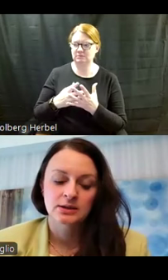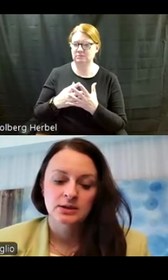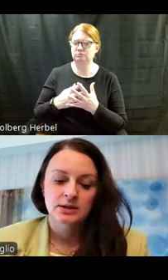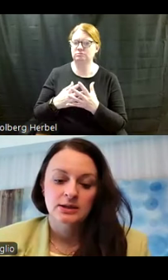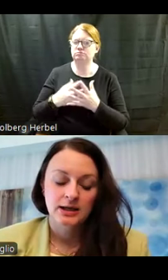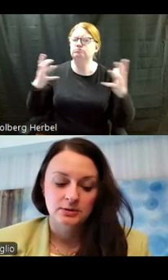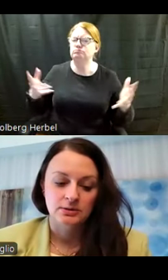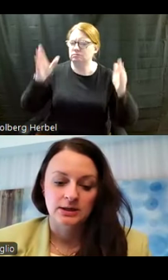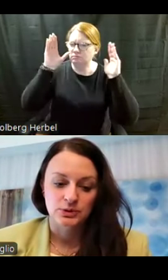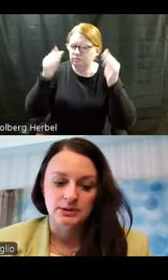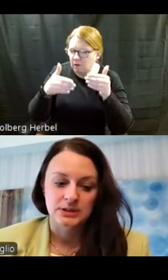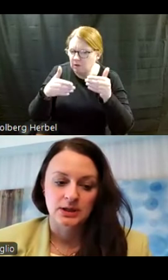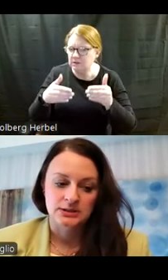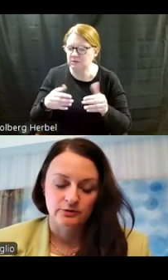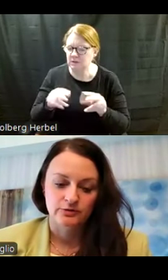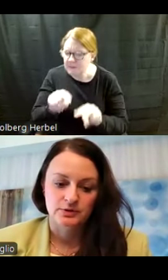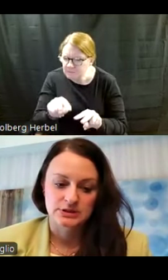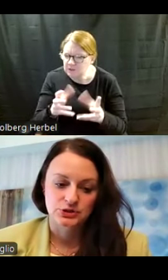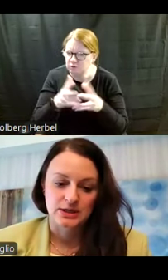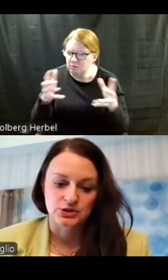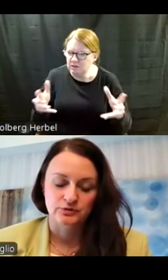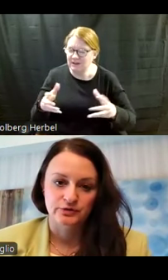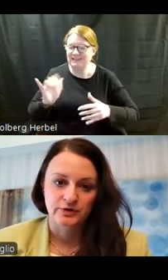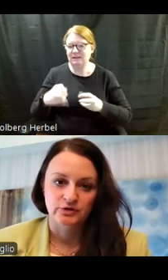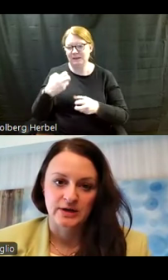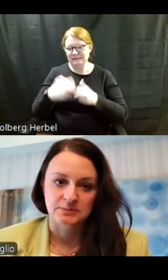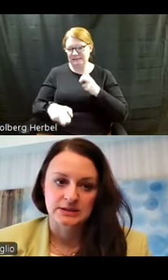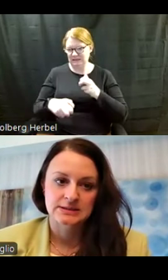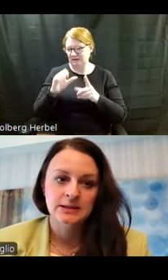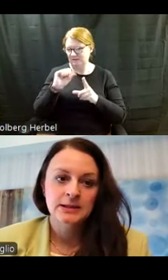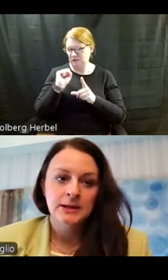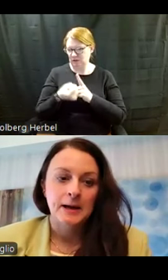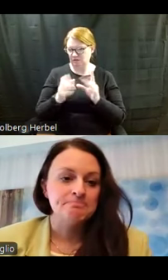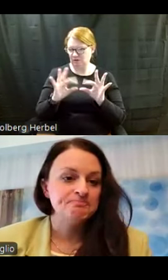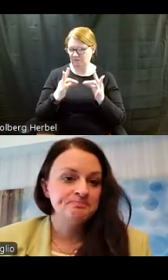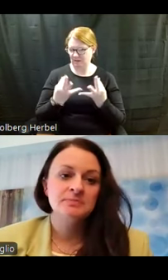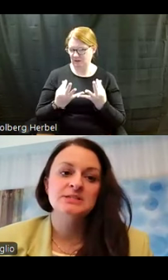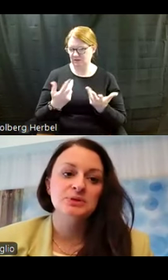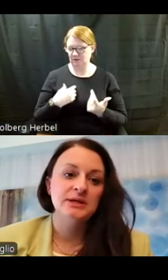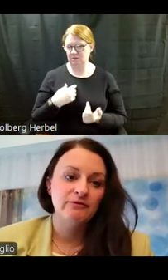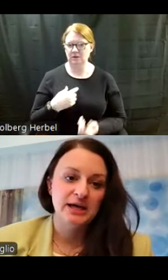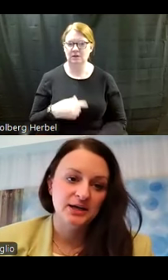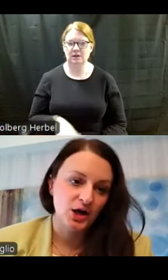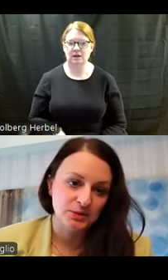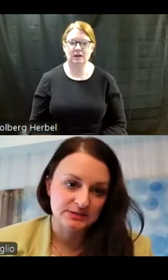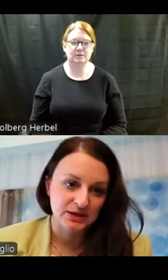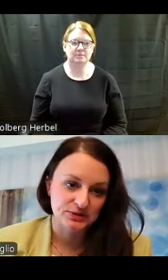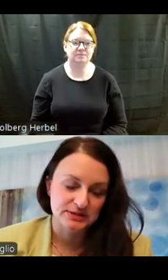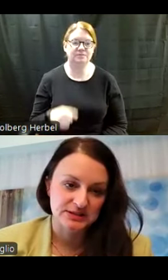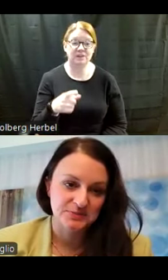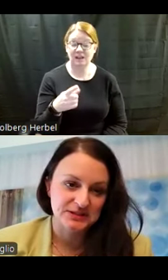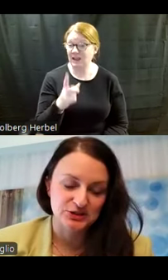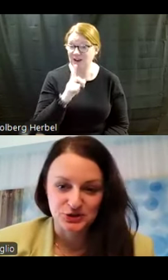really can really be a tough situation for families. Simply navigating complex